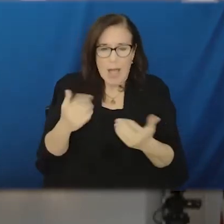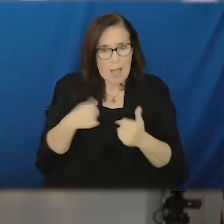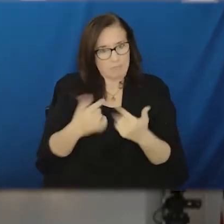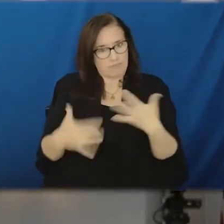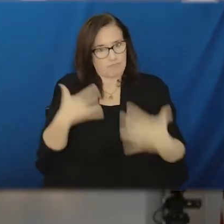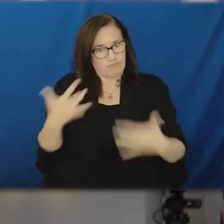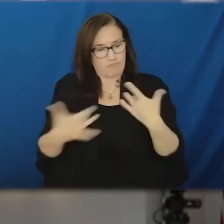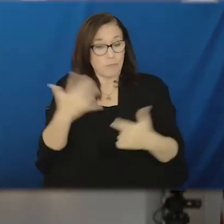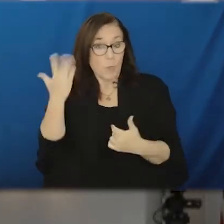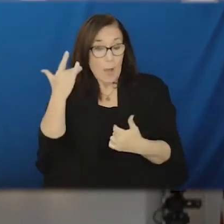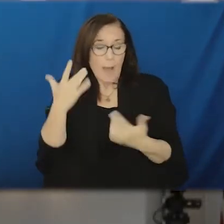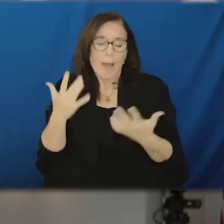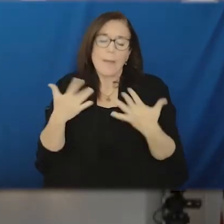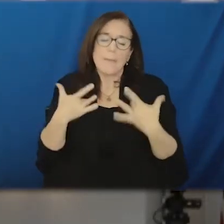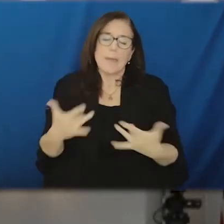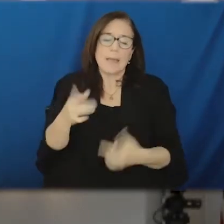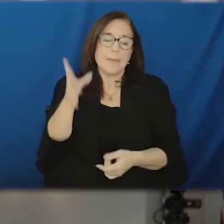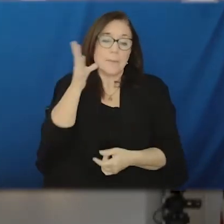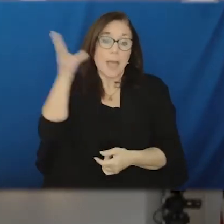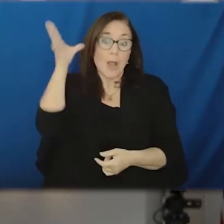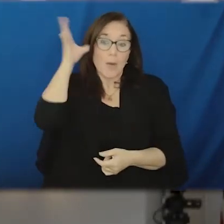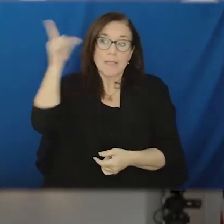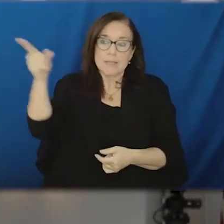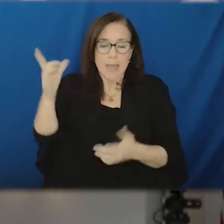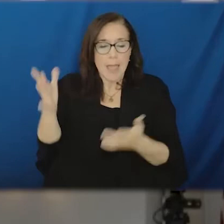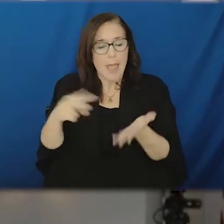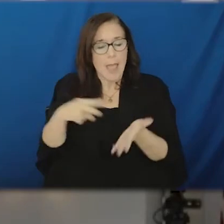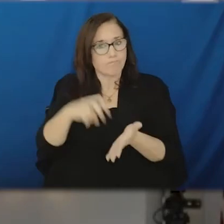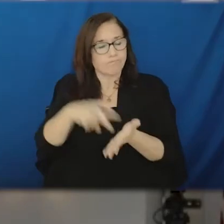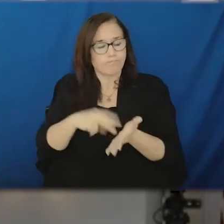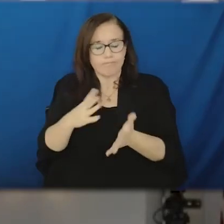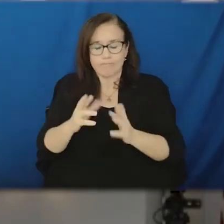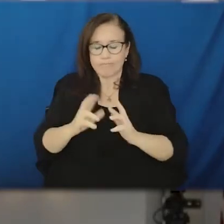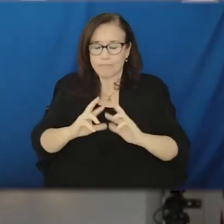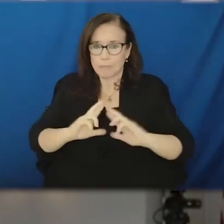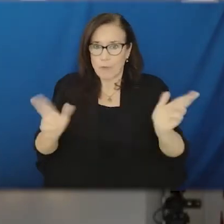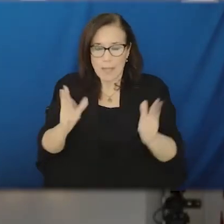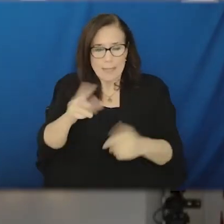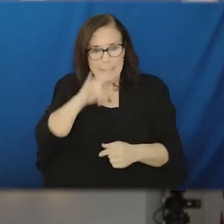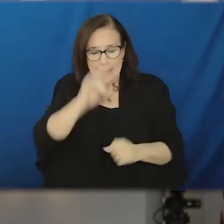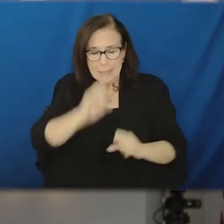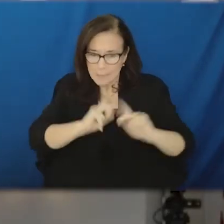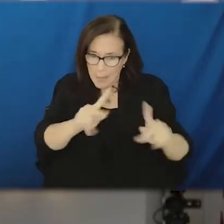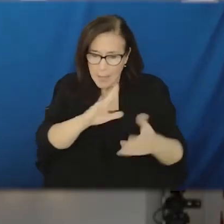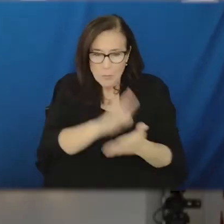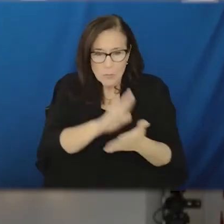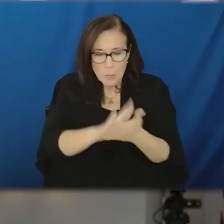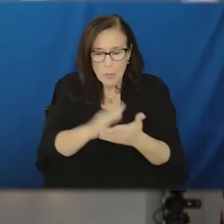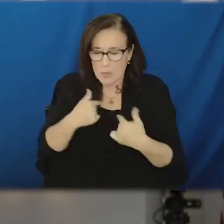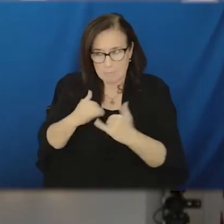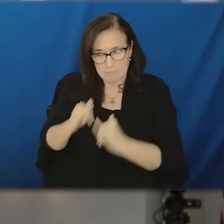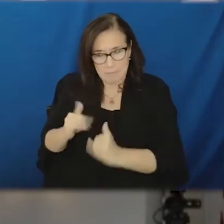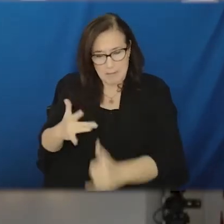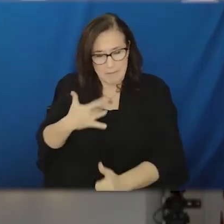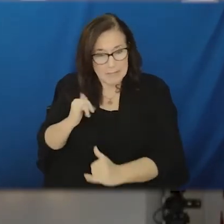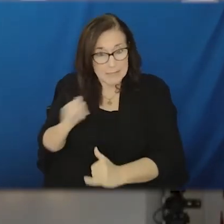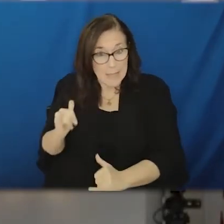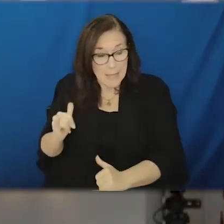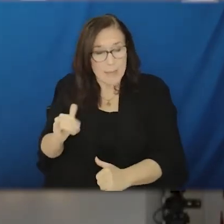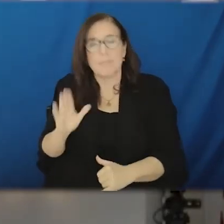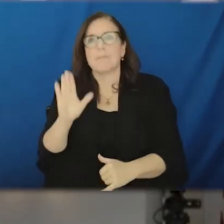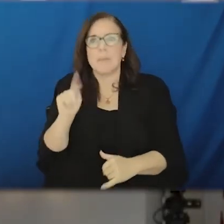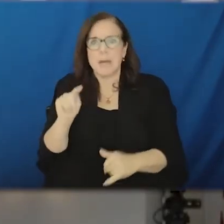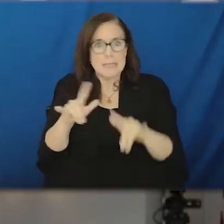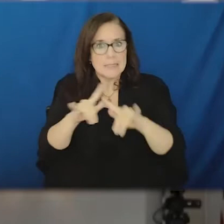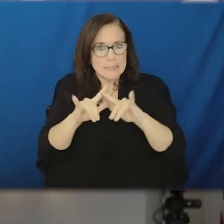last week was excitement that their kids are back in class. I can speak from experience, but really an eagerness